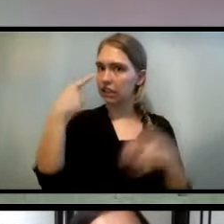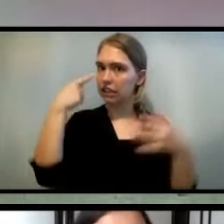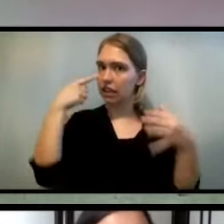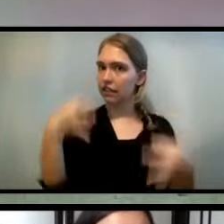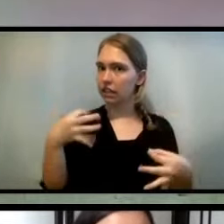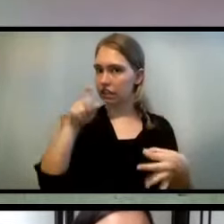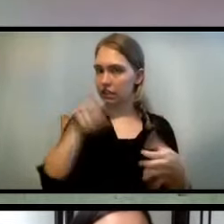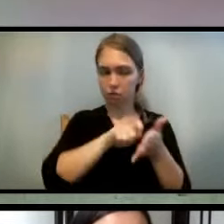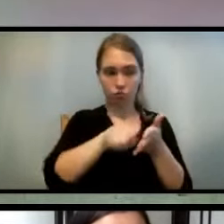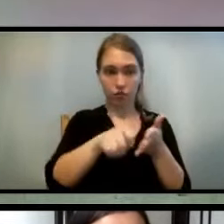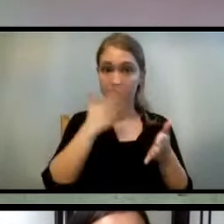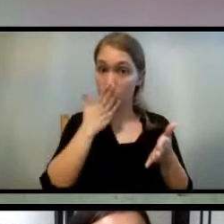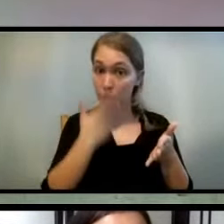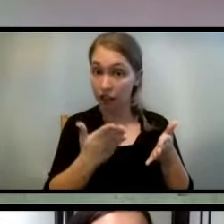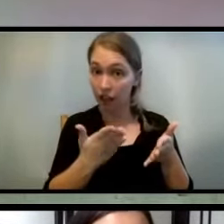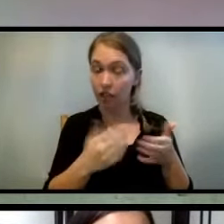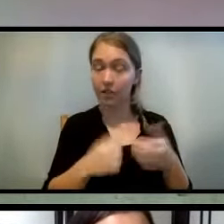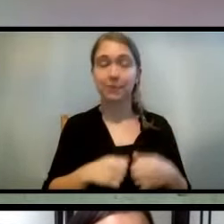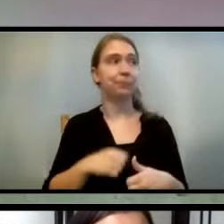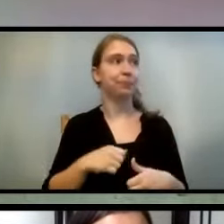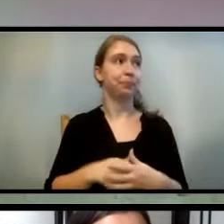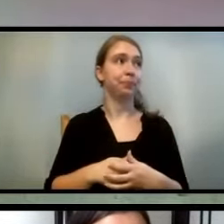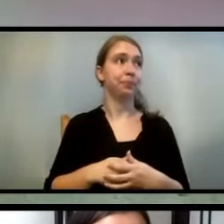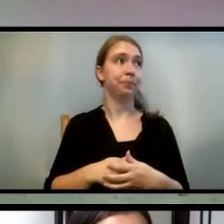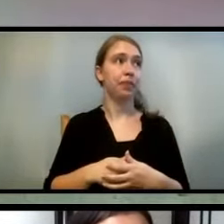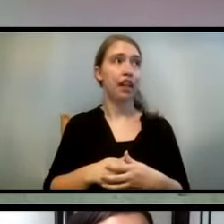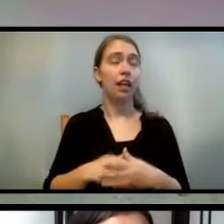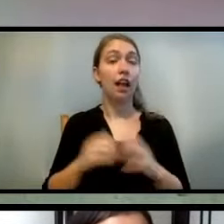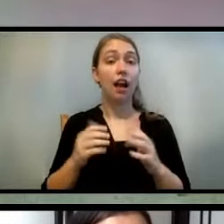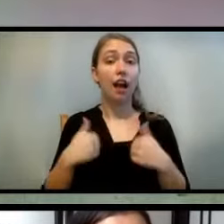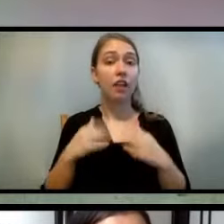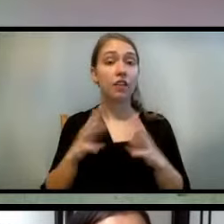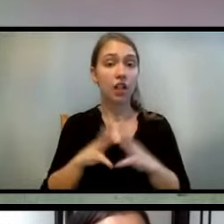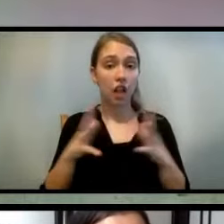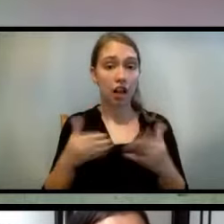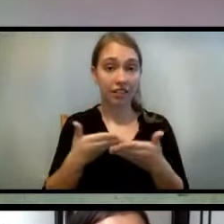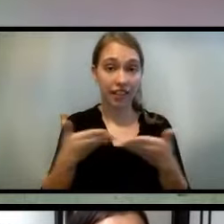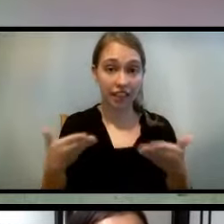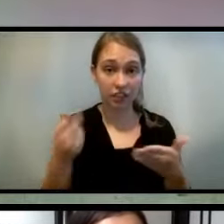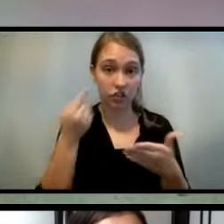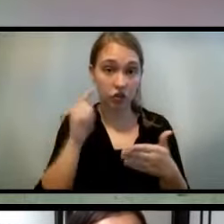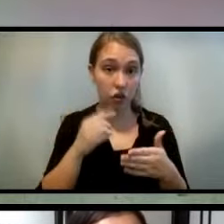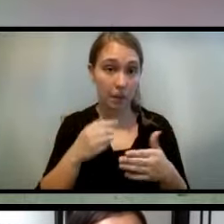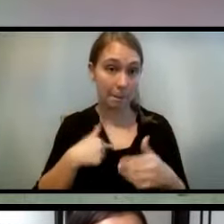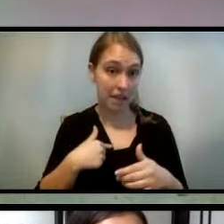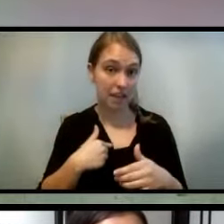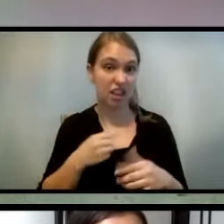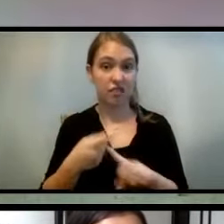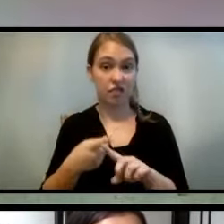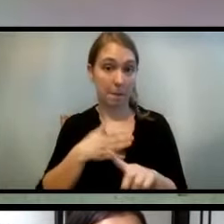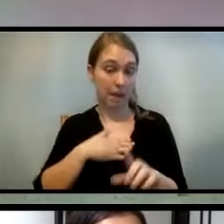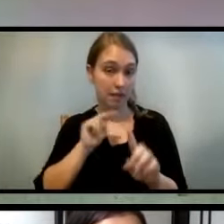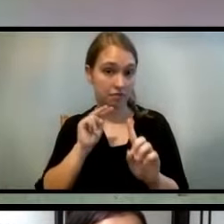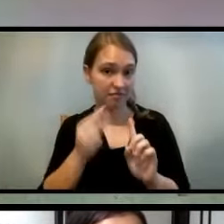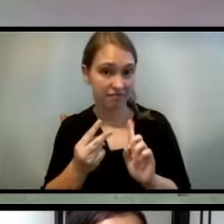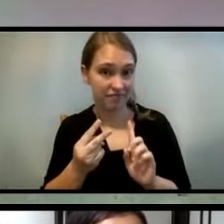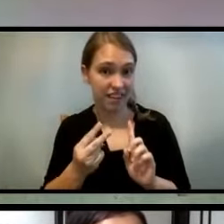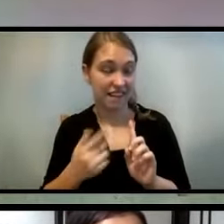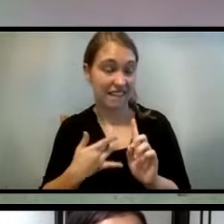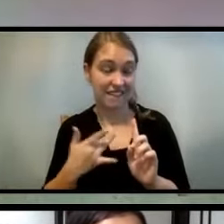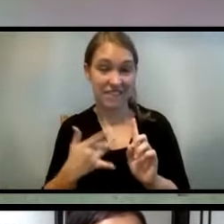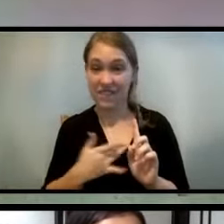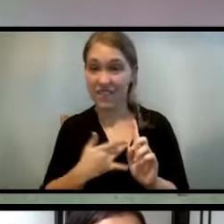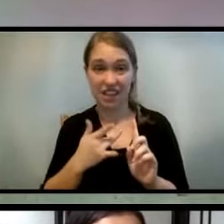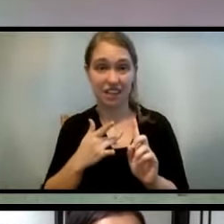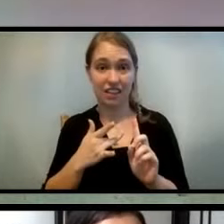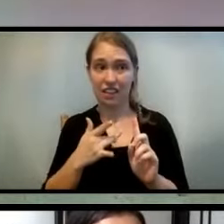written. There's a lot of things, at least to my eye, that make me feel unhopeful going on in